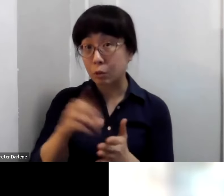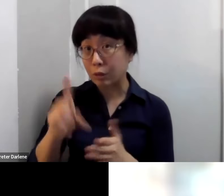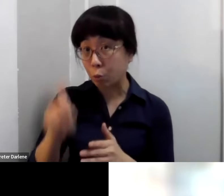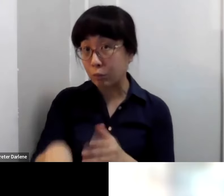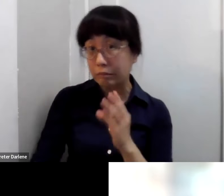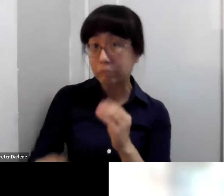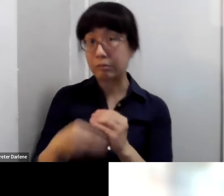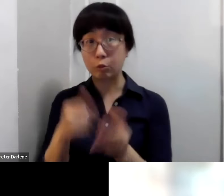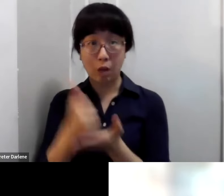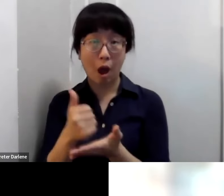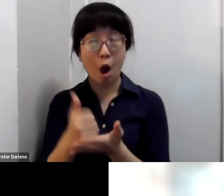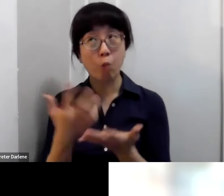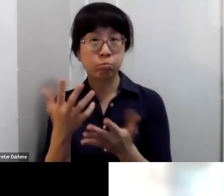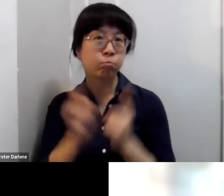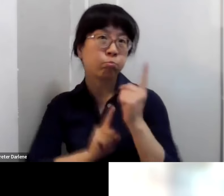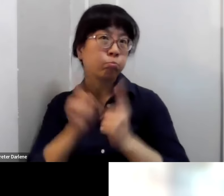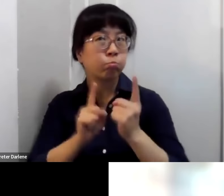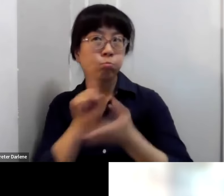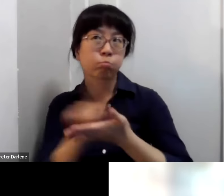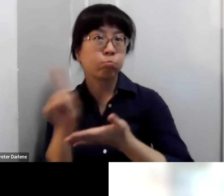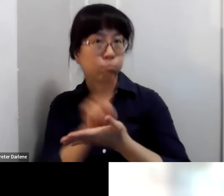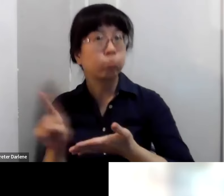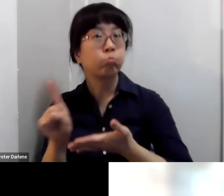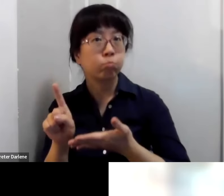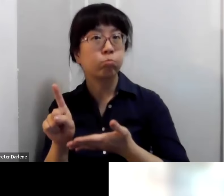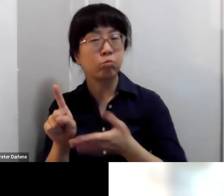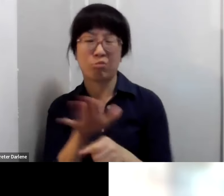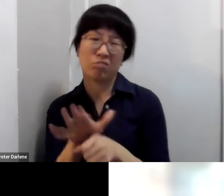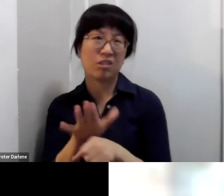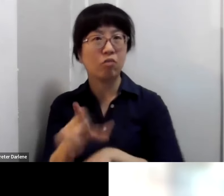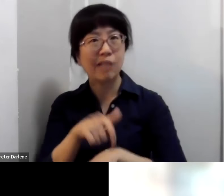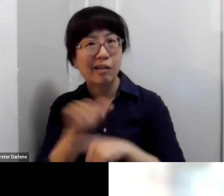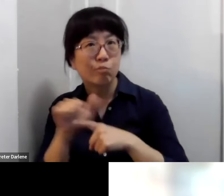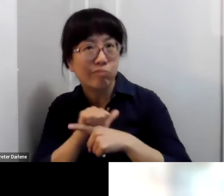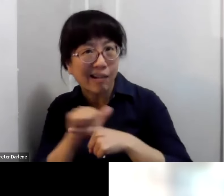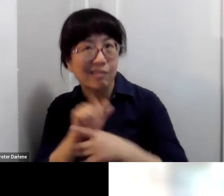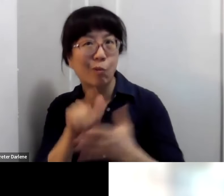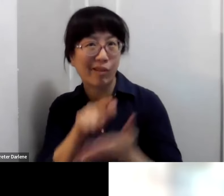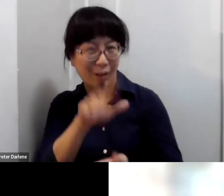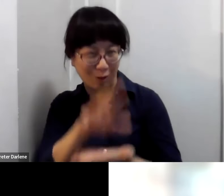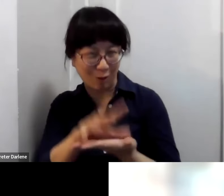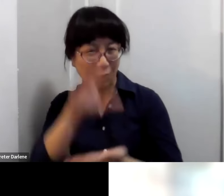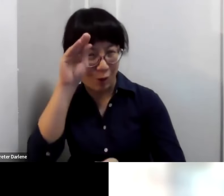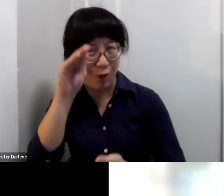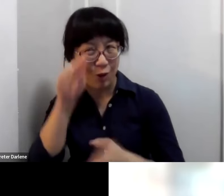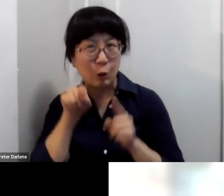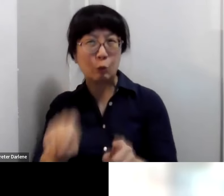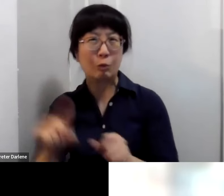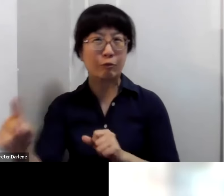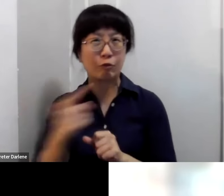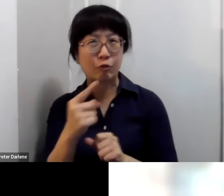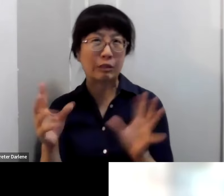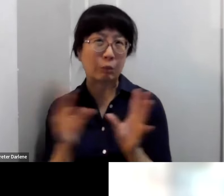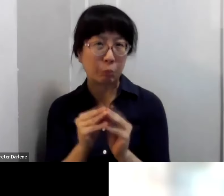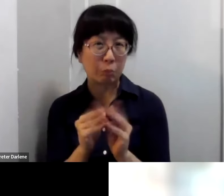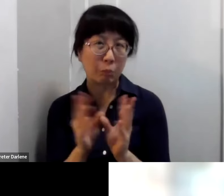help usually schedule once a week. So that way gives them enough time to practice what they're learning during our first initial appointment until the next